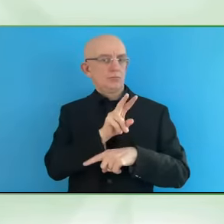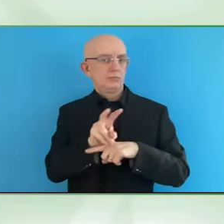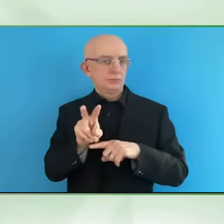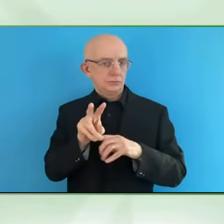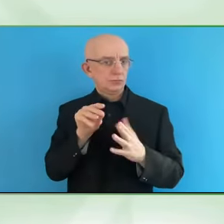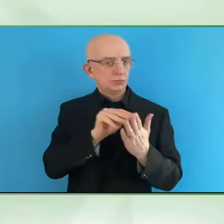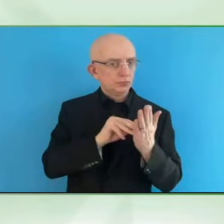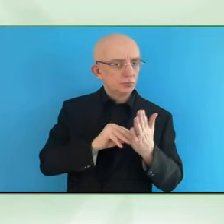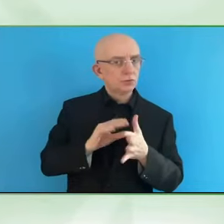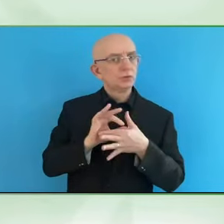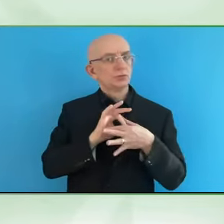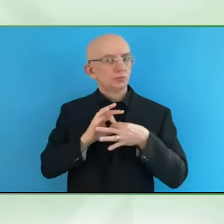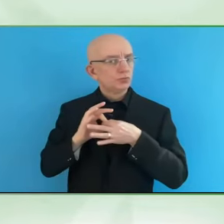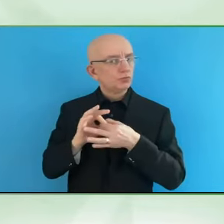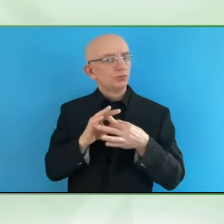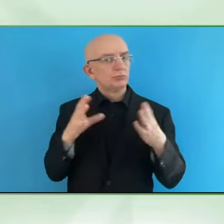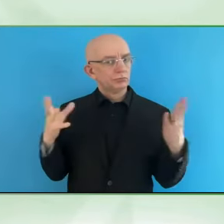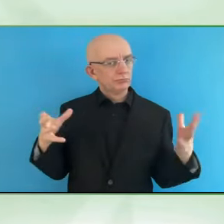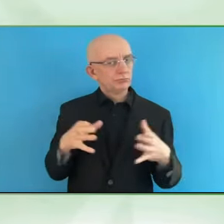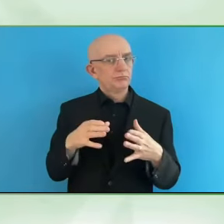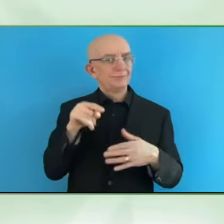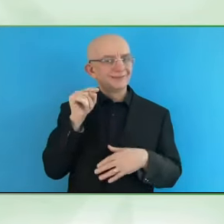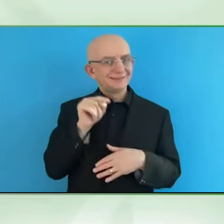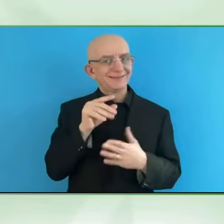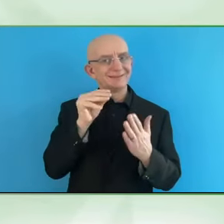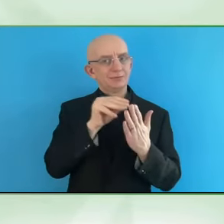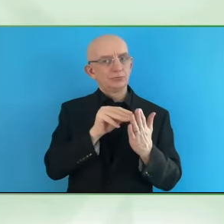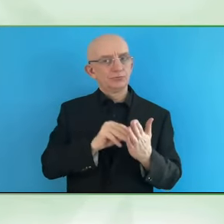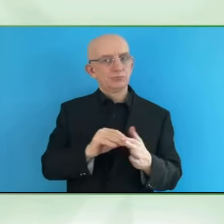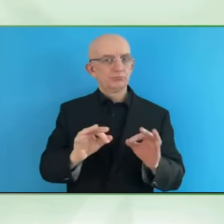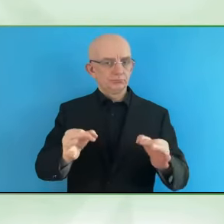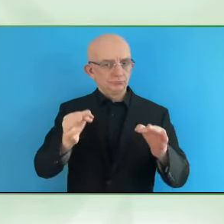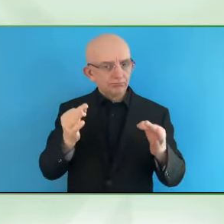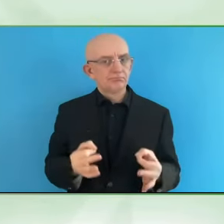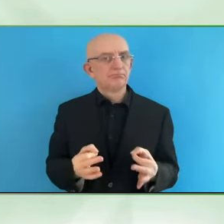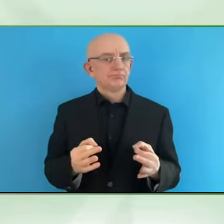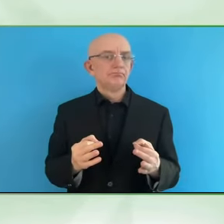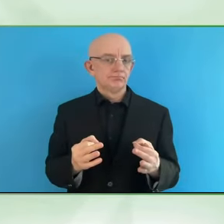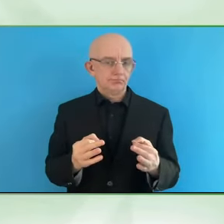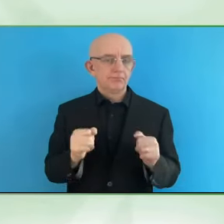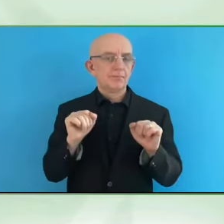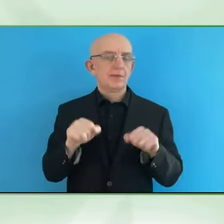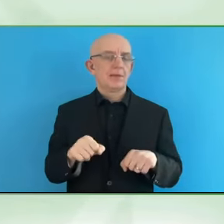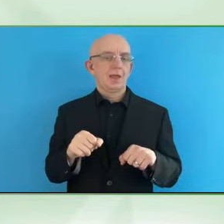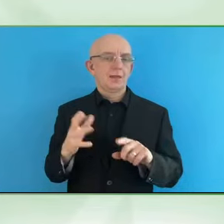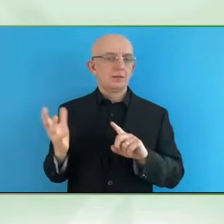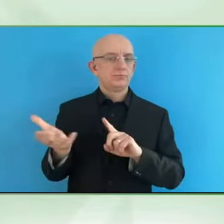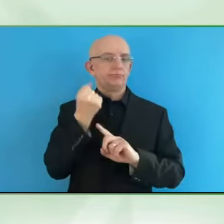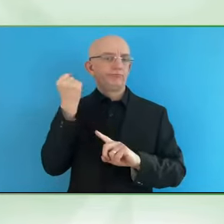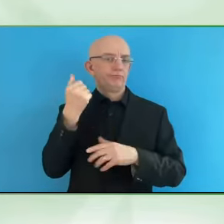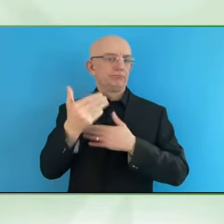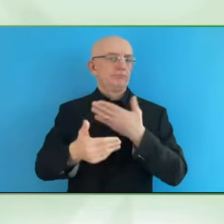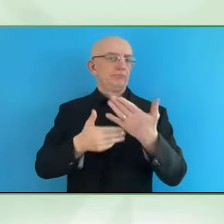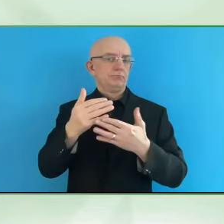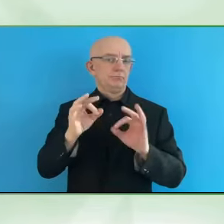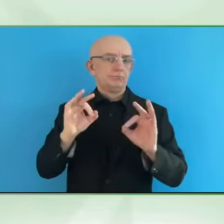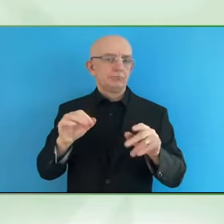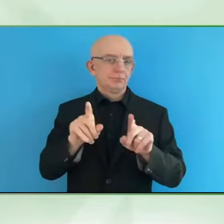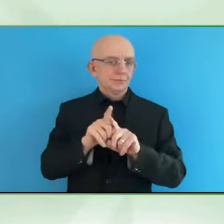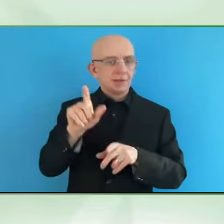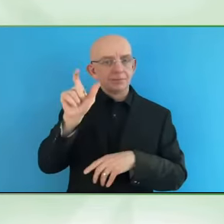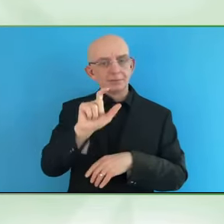that inclusive education can become the new reality in the Netherlands, hopefully, and throughout Europe as well. Thank you very much.